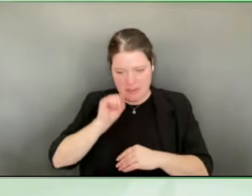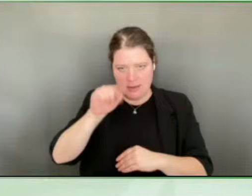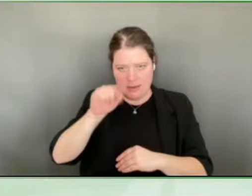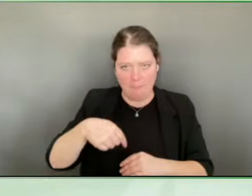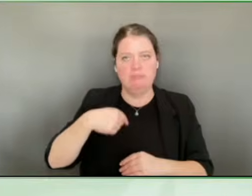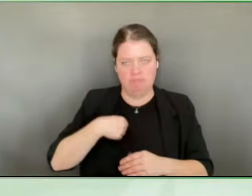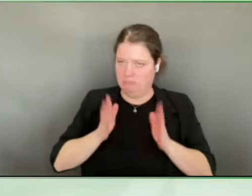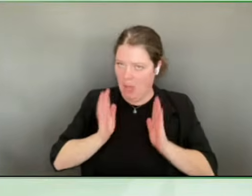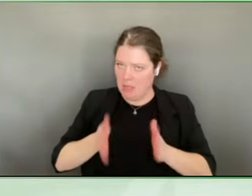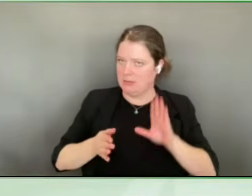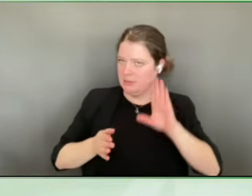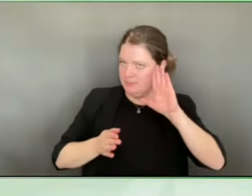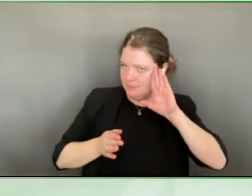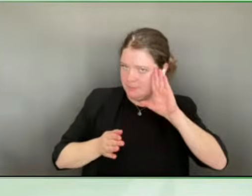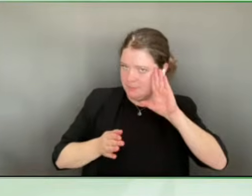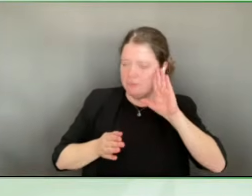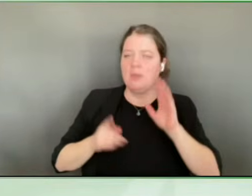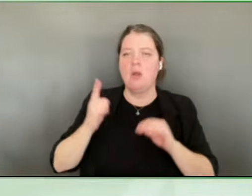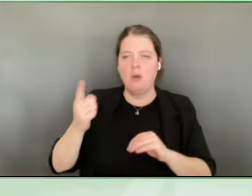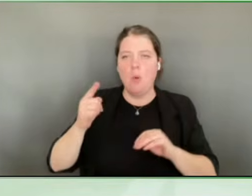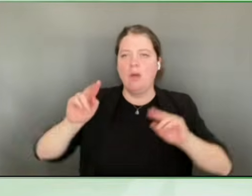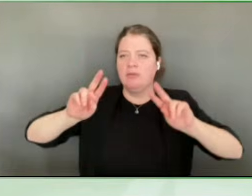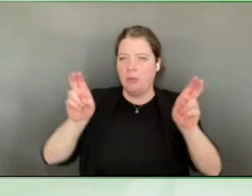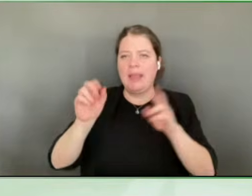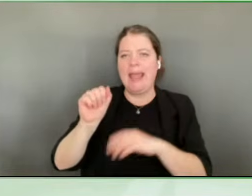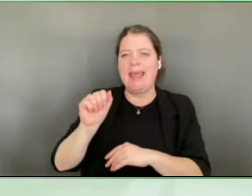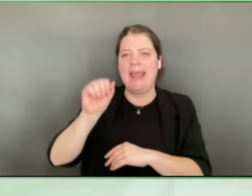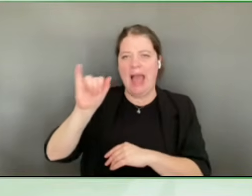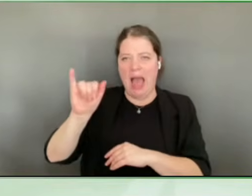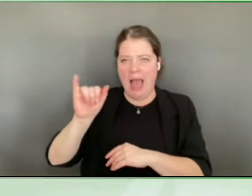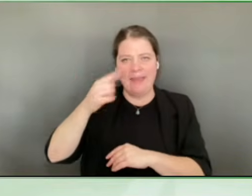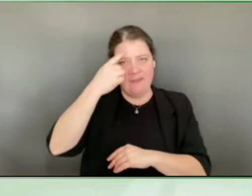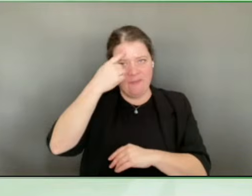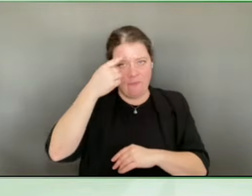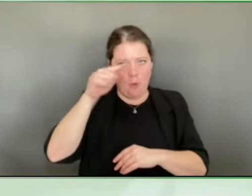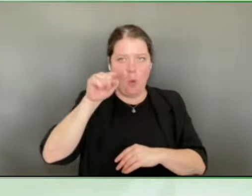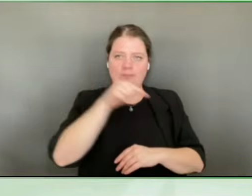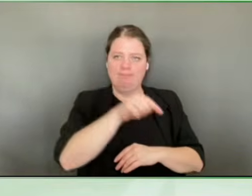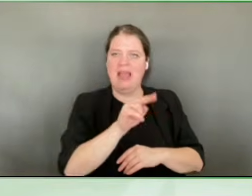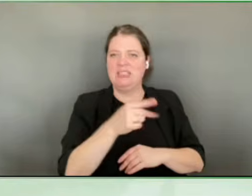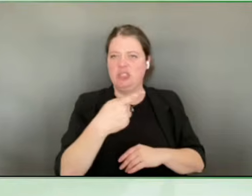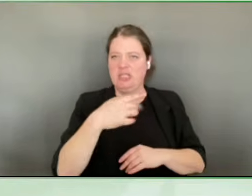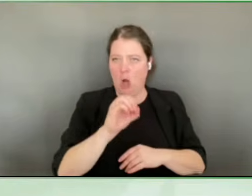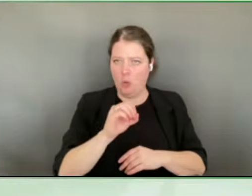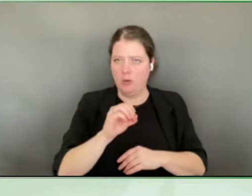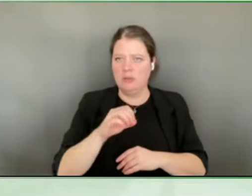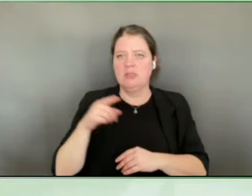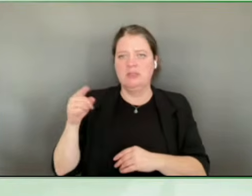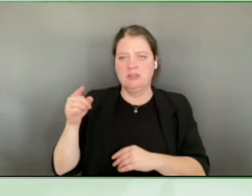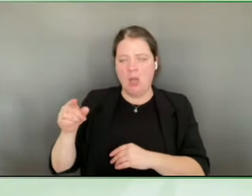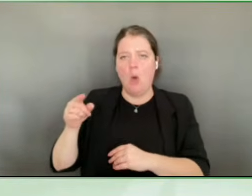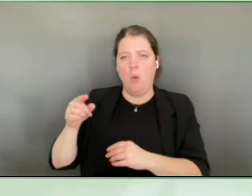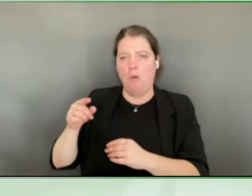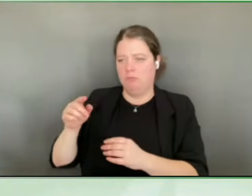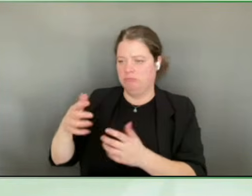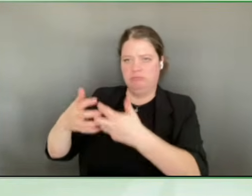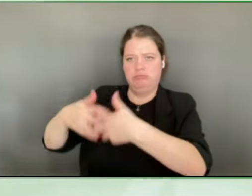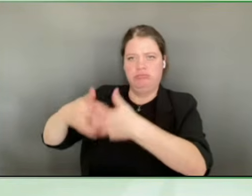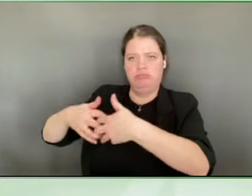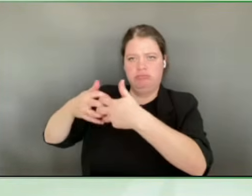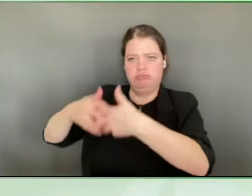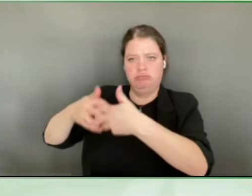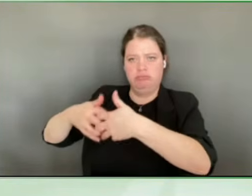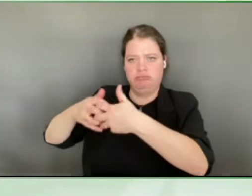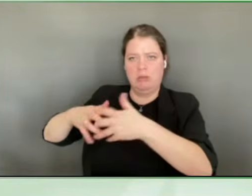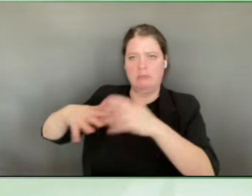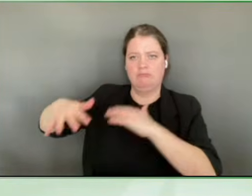that was called AI for NGOs, so Artificial Intelligence for Non-Governmental Organizations.